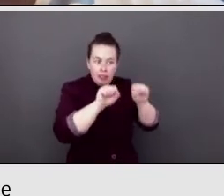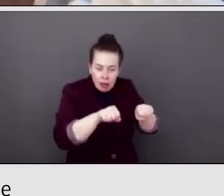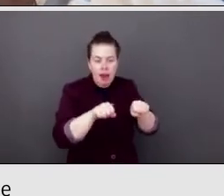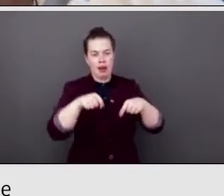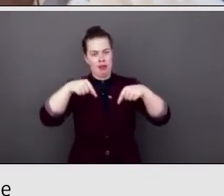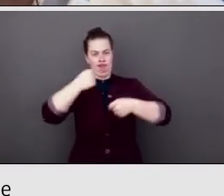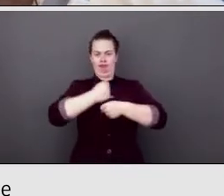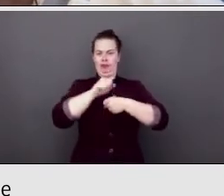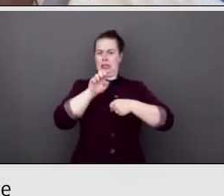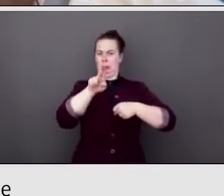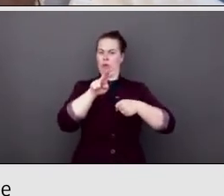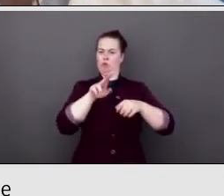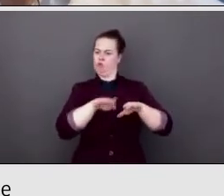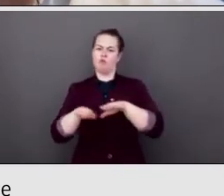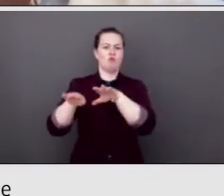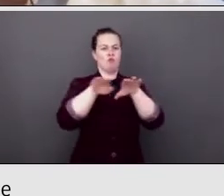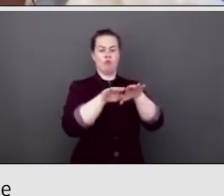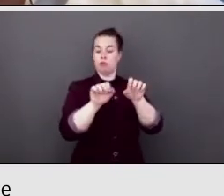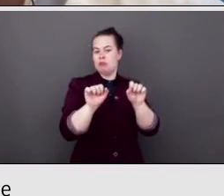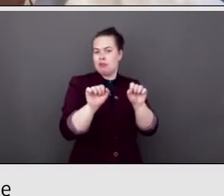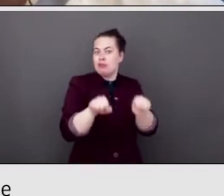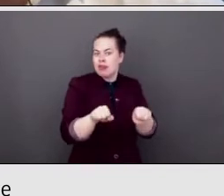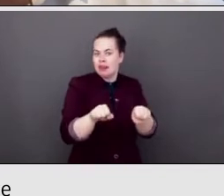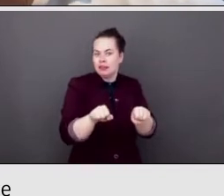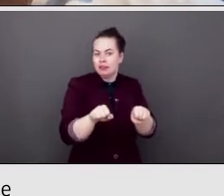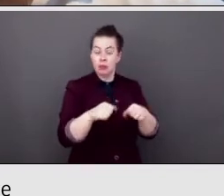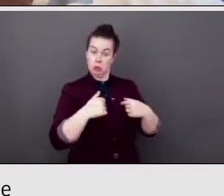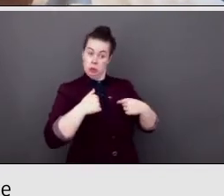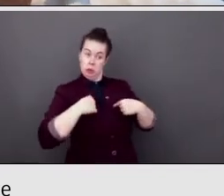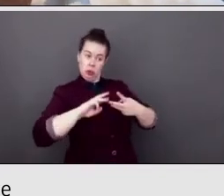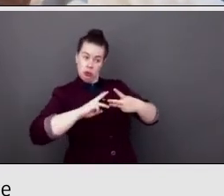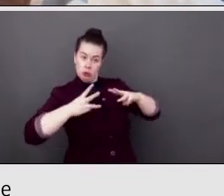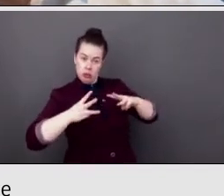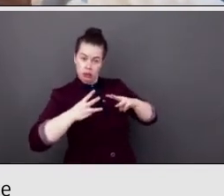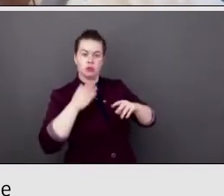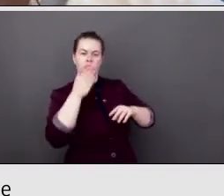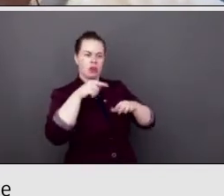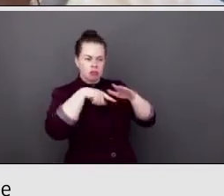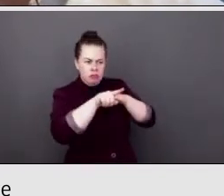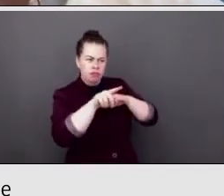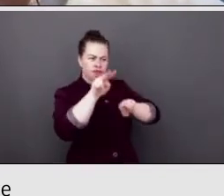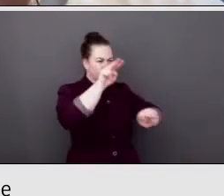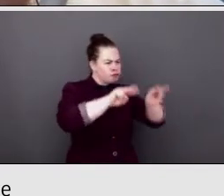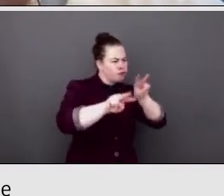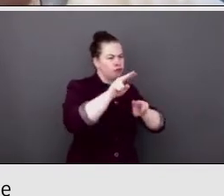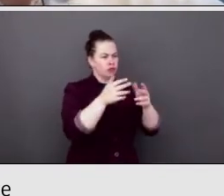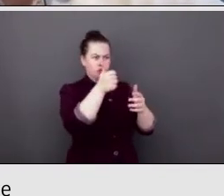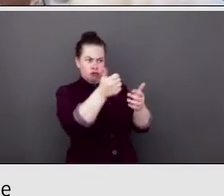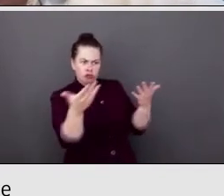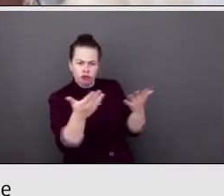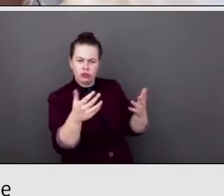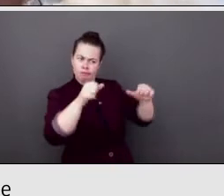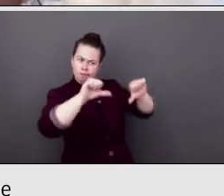level. And this is what also the Shapes platform will assess and try to comply with.